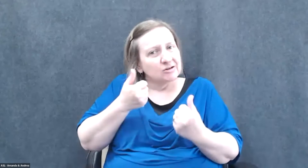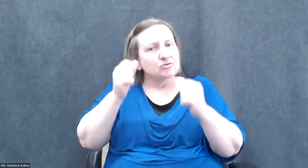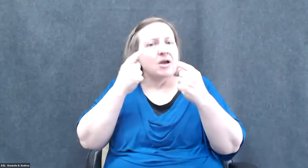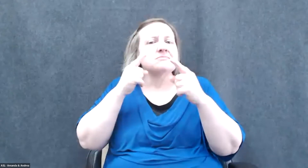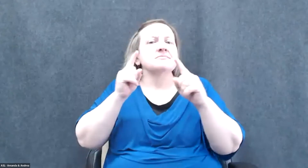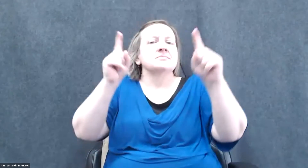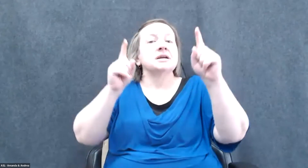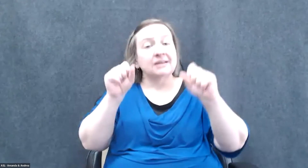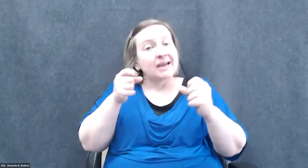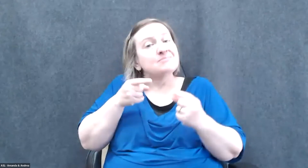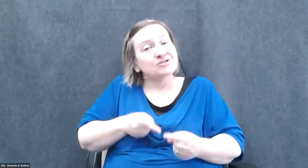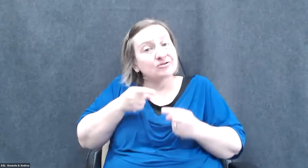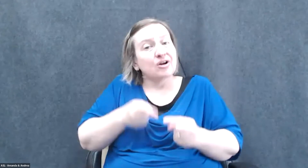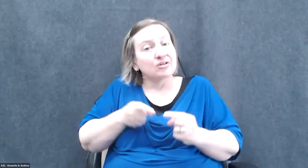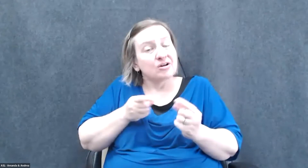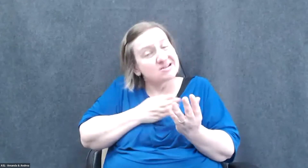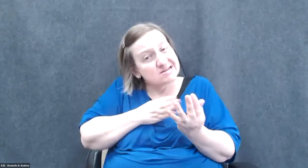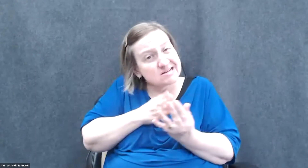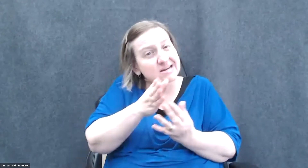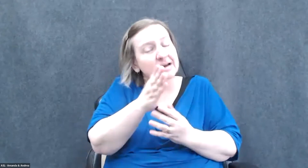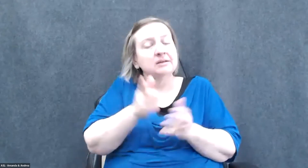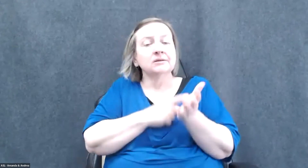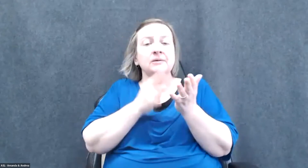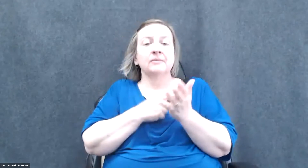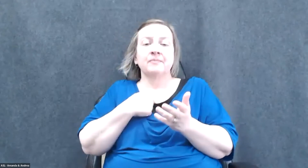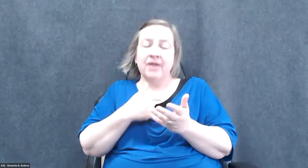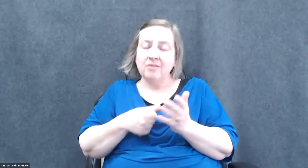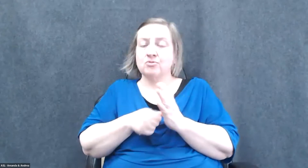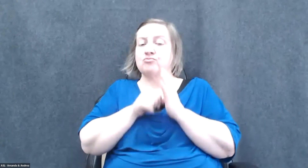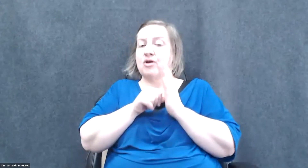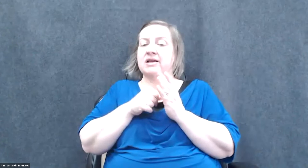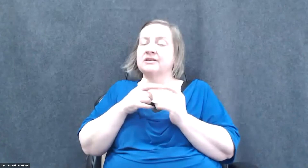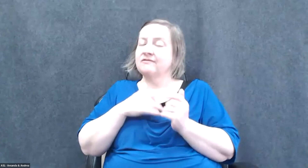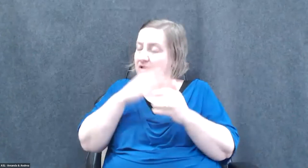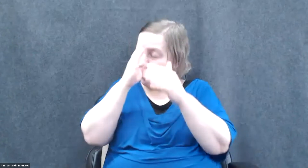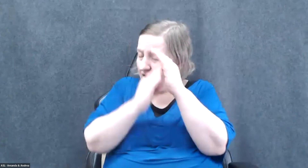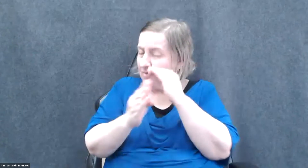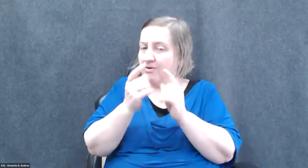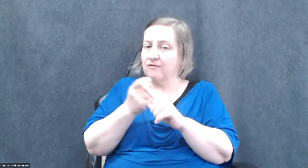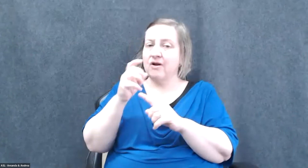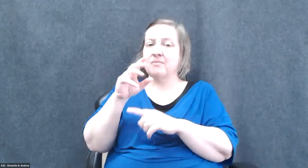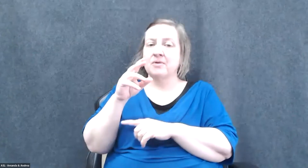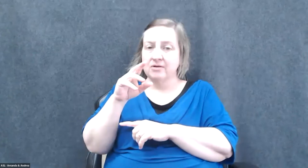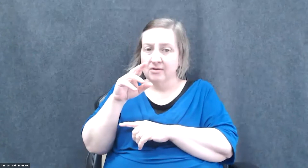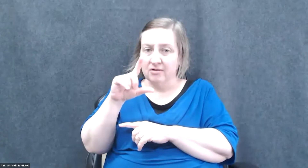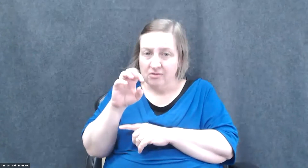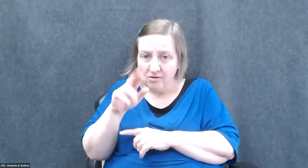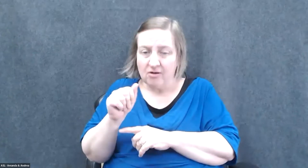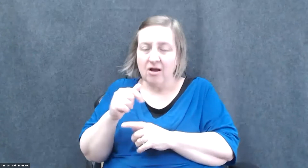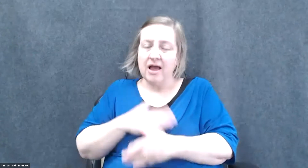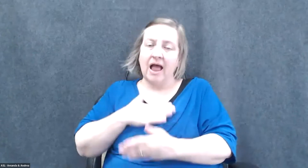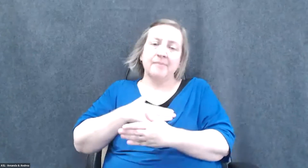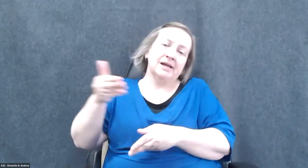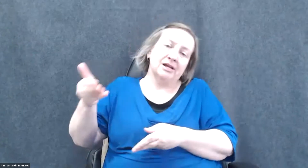be a struggle at times. I am impressed and humbled by Laura. I'm glad to introduce her and look forward to